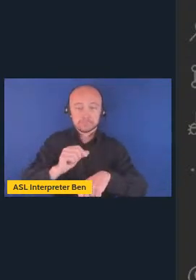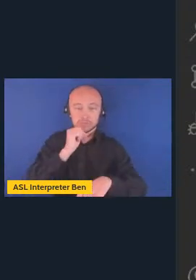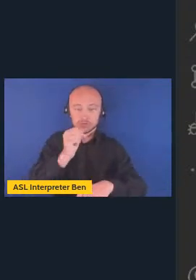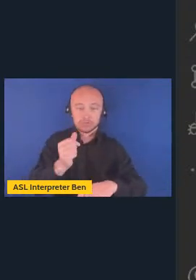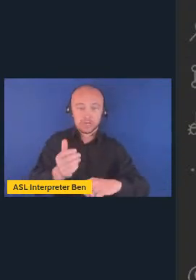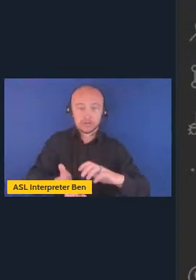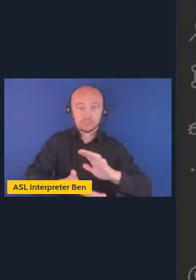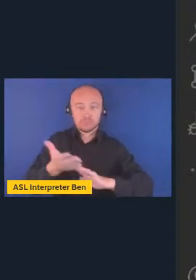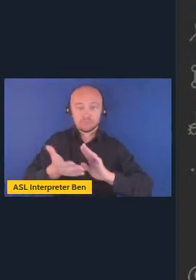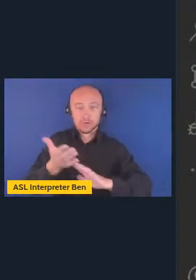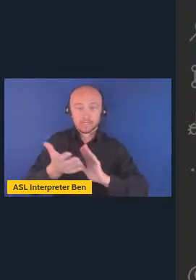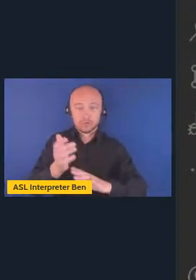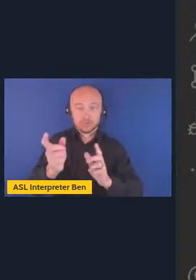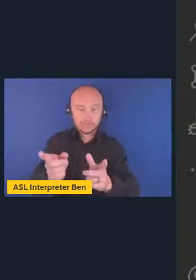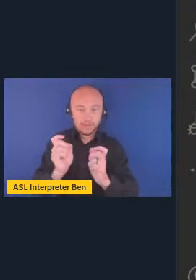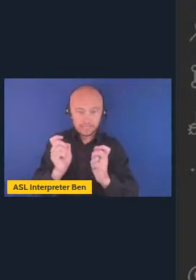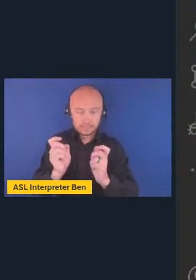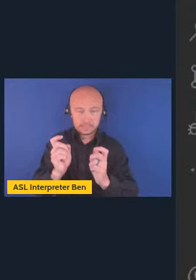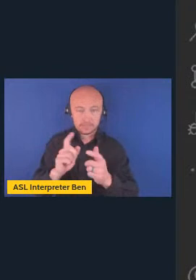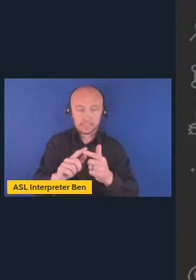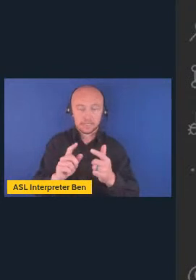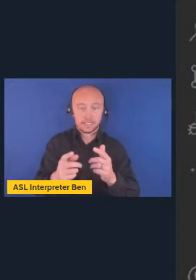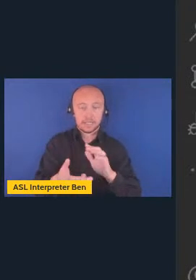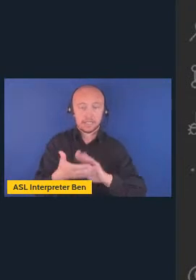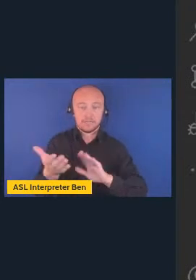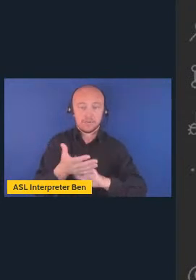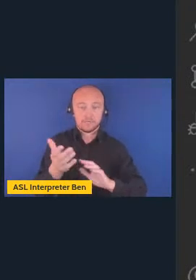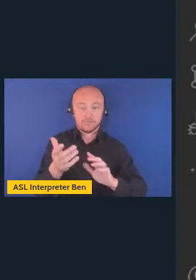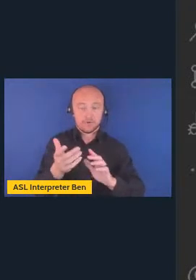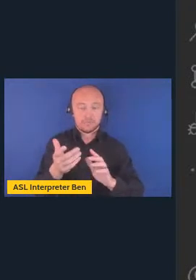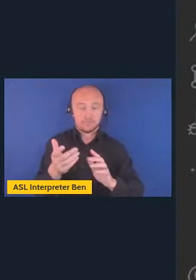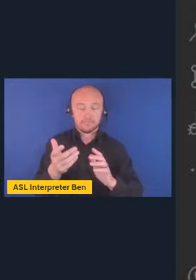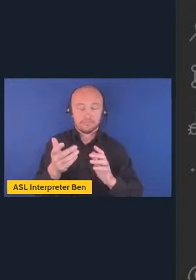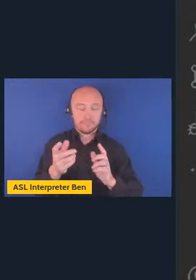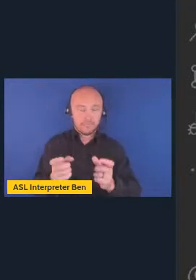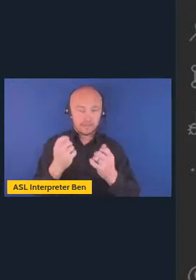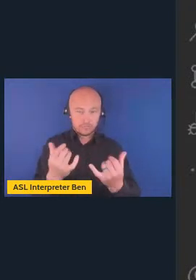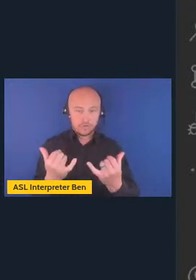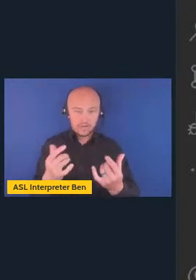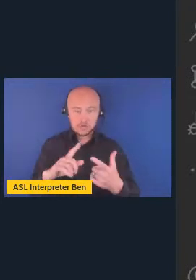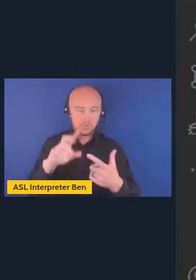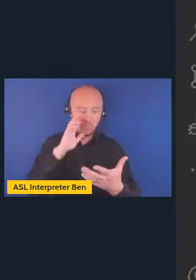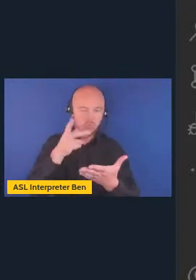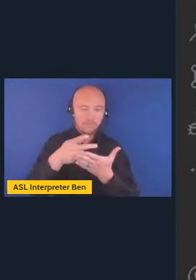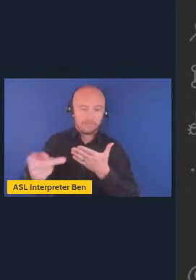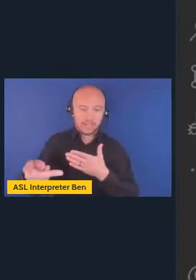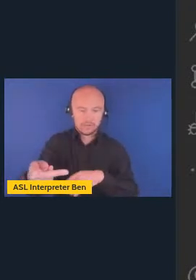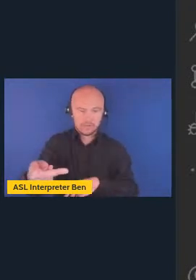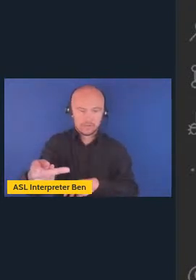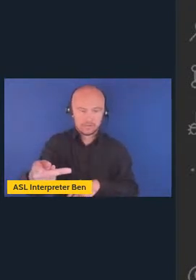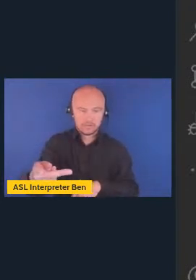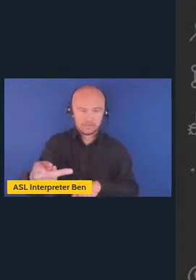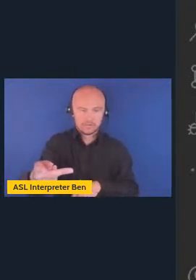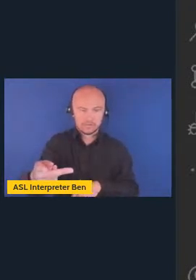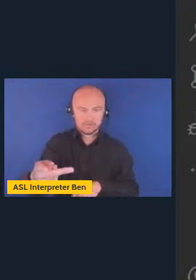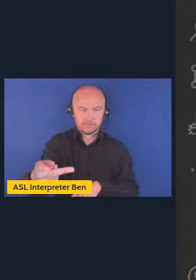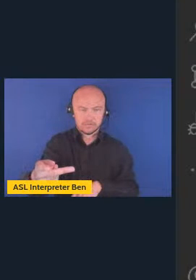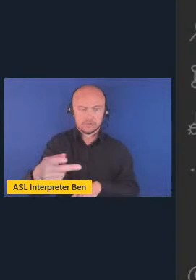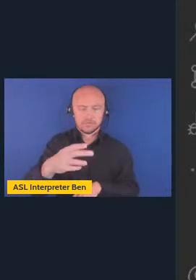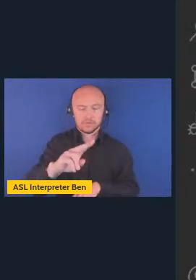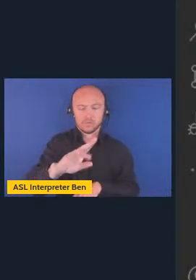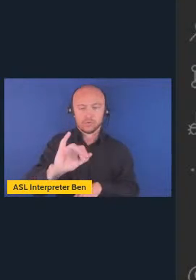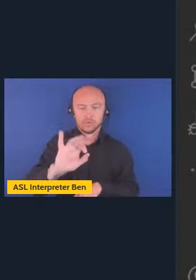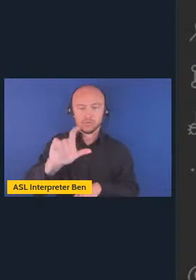this test too fast. If I'm just going to run this test right now, even after I'm going to build this, it's just going to fail. So this is why I have the util. I'm going to do